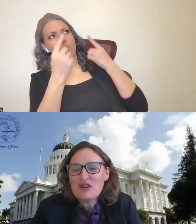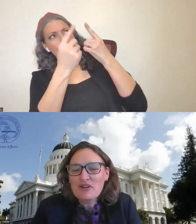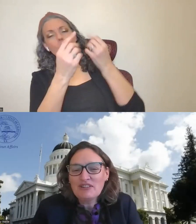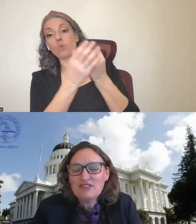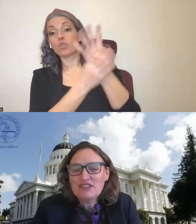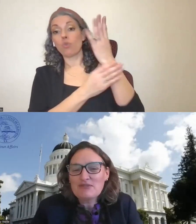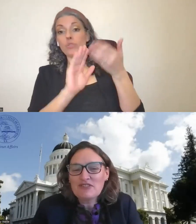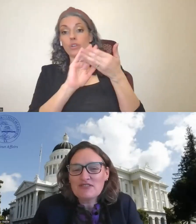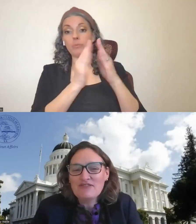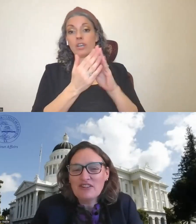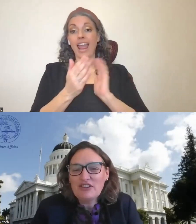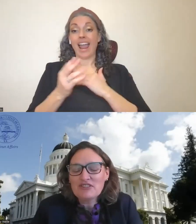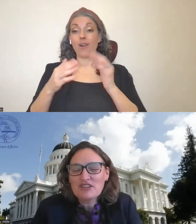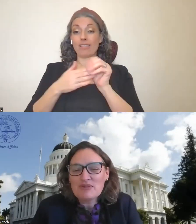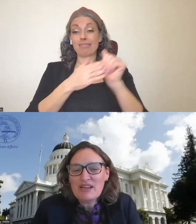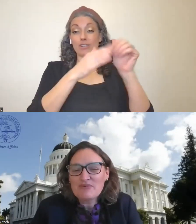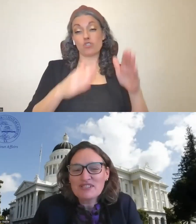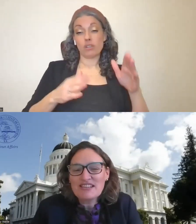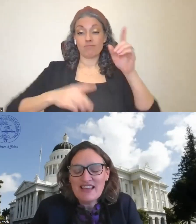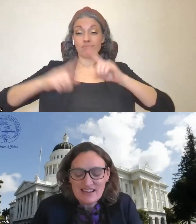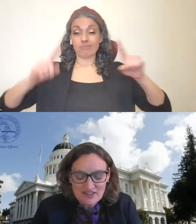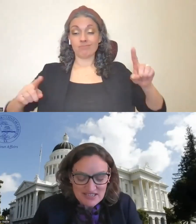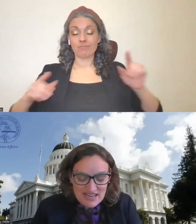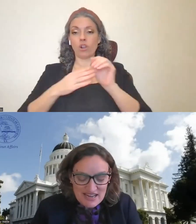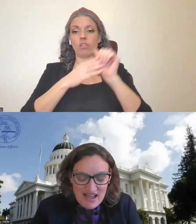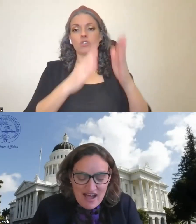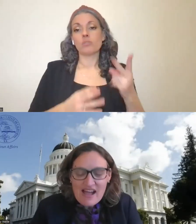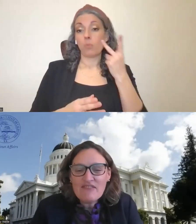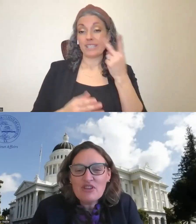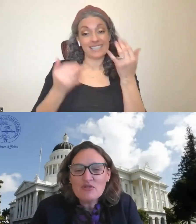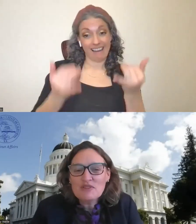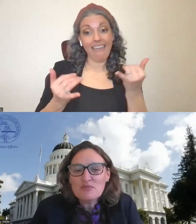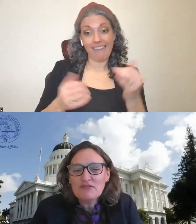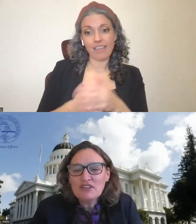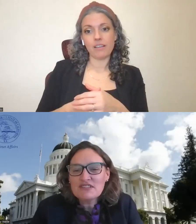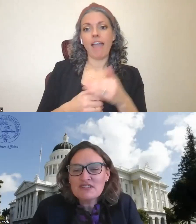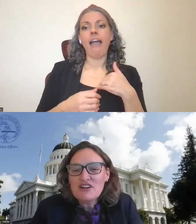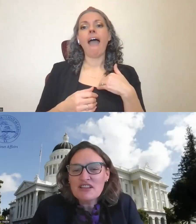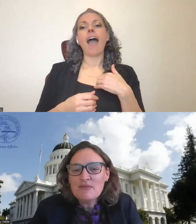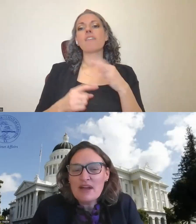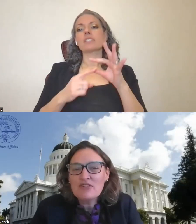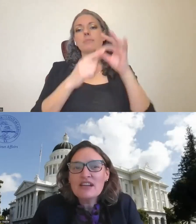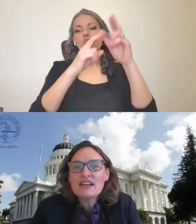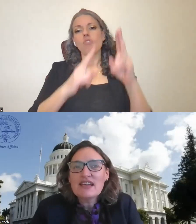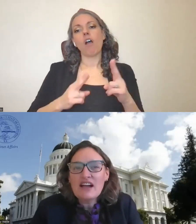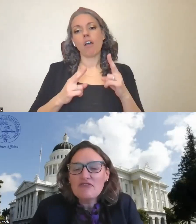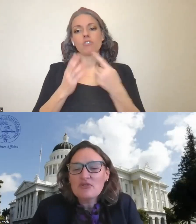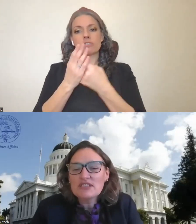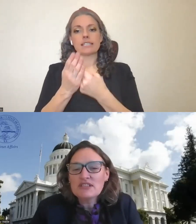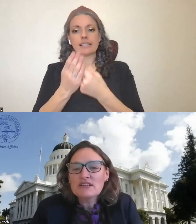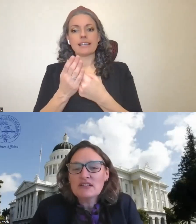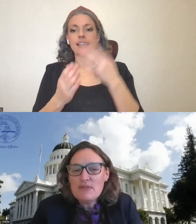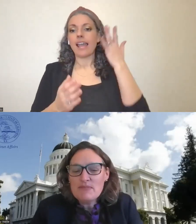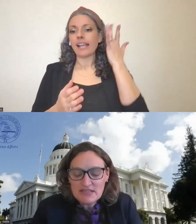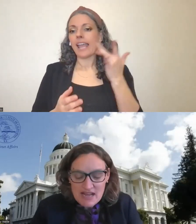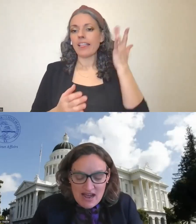community, grow our leadership, diversify our leadership, and we're seeing that here today. I have the enormous privilege of talking about